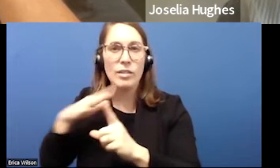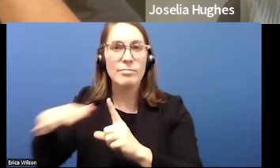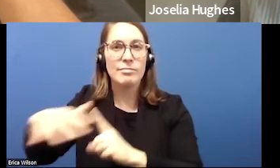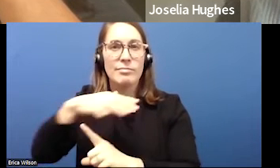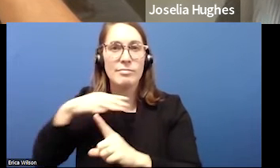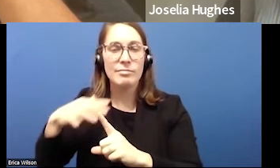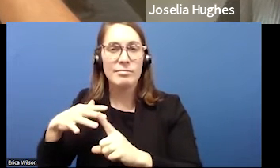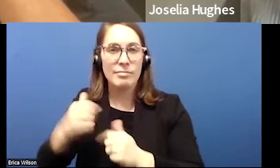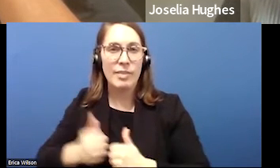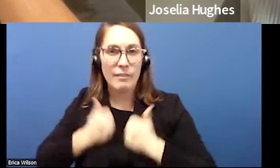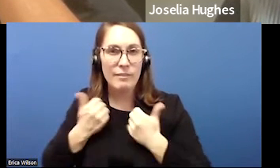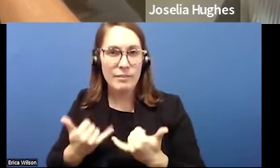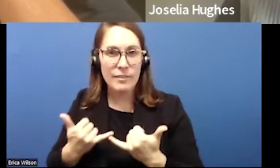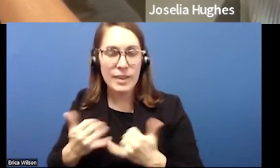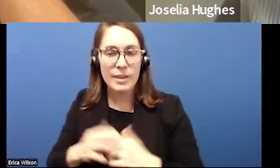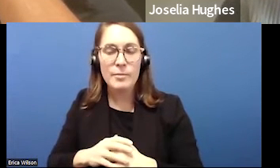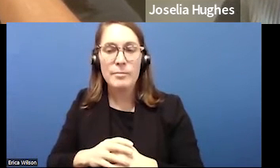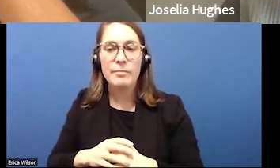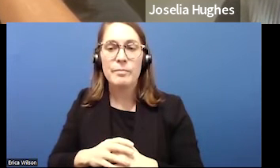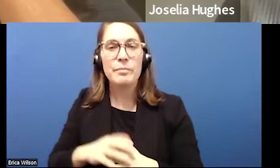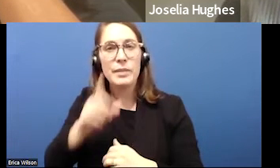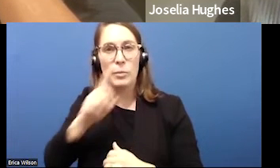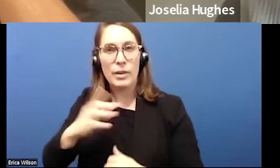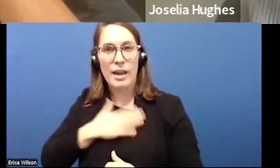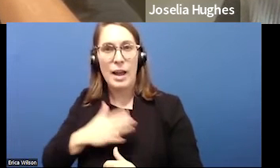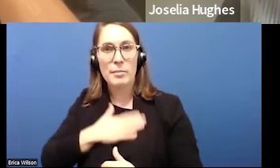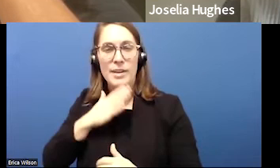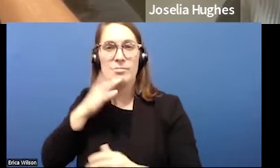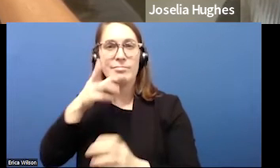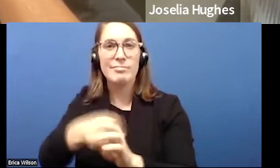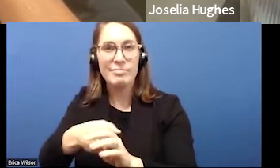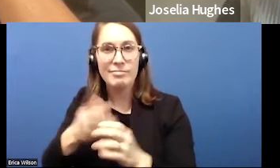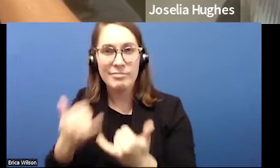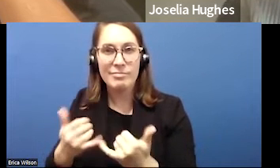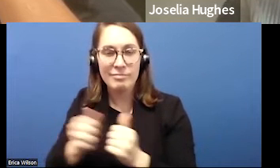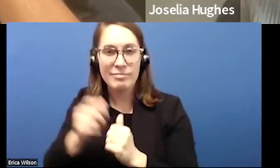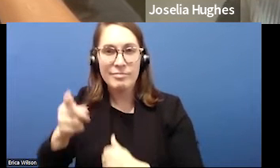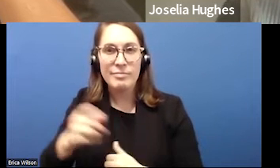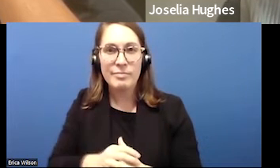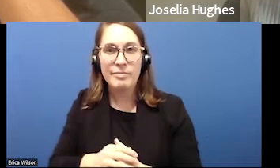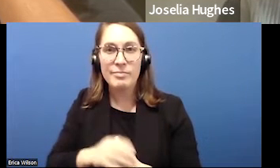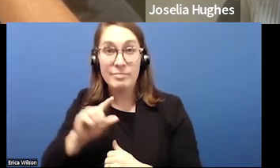we're living in. And I'm really happy to be here with you.